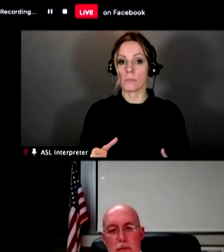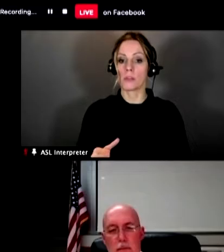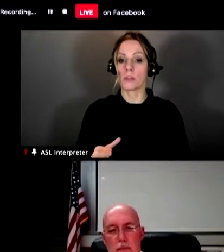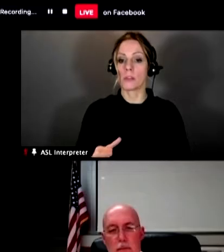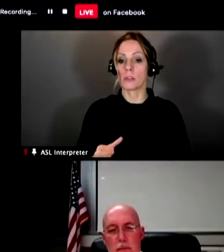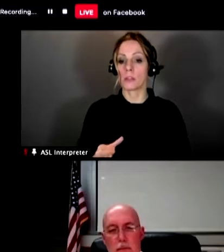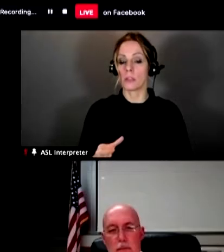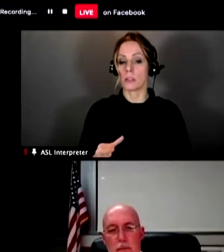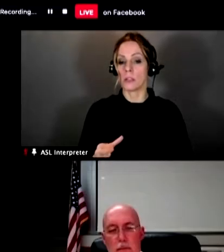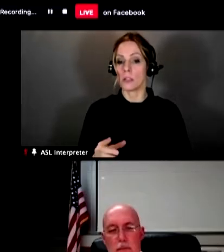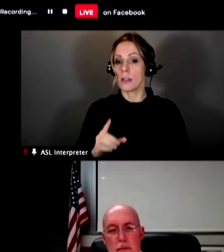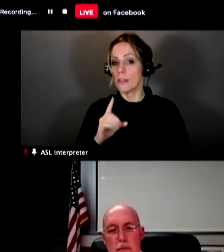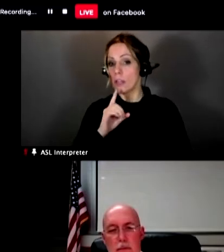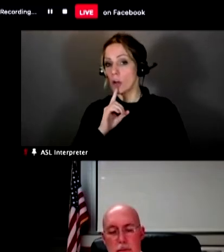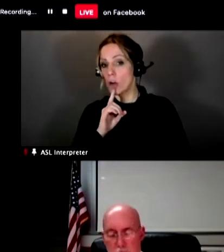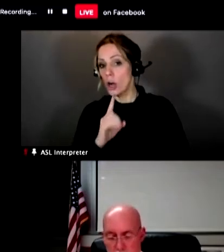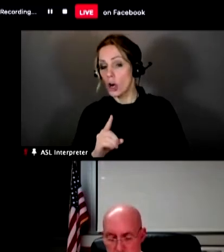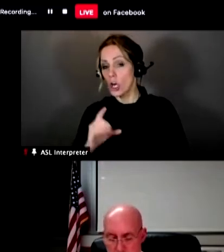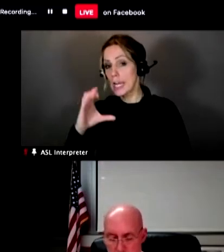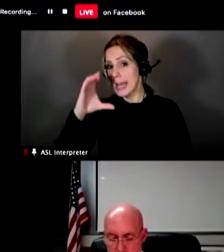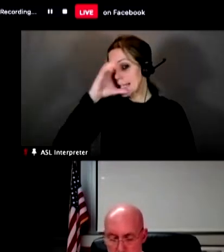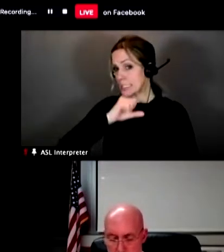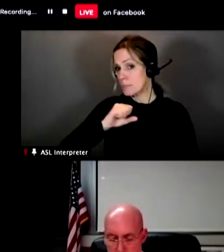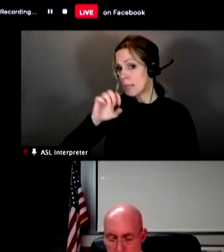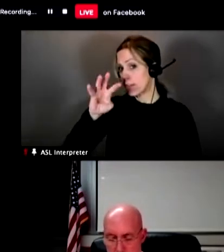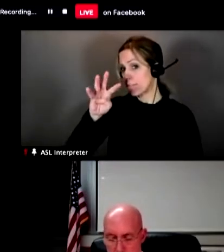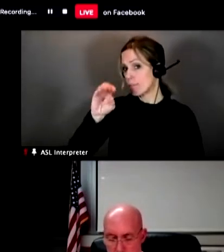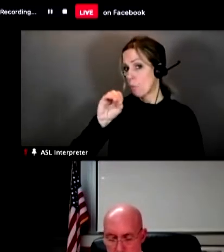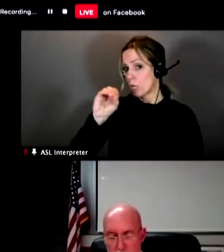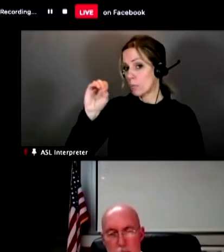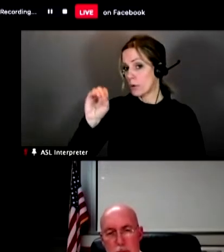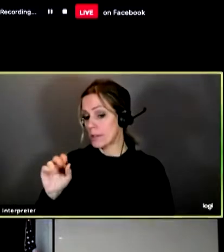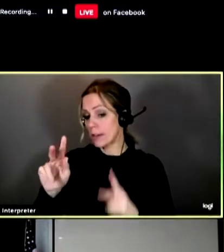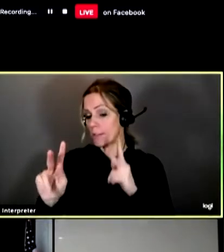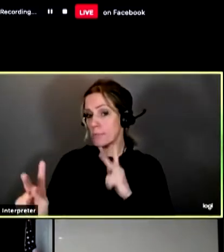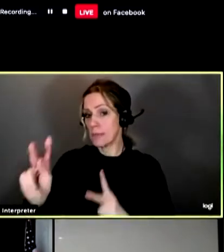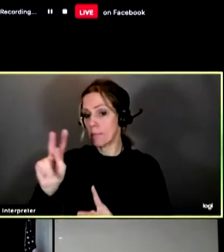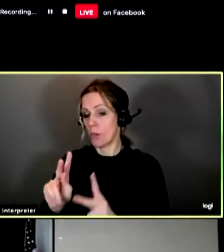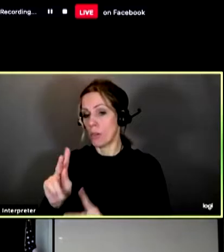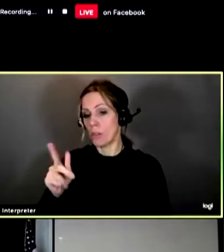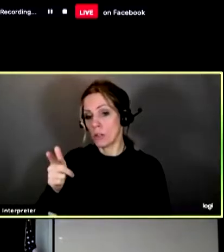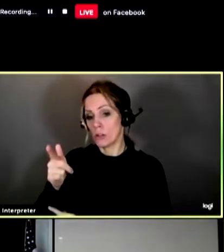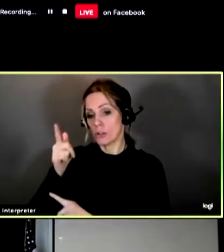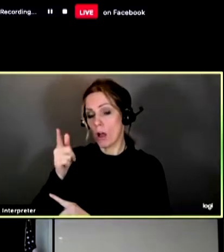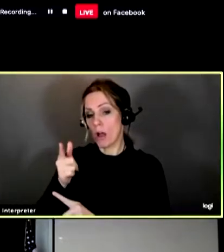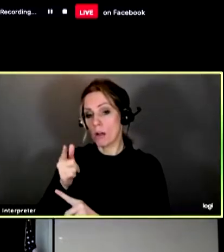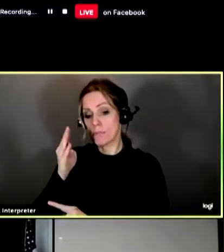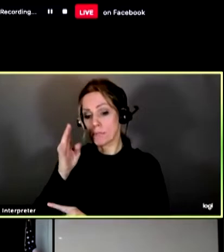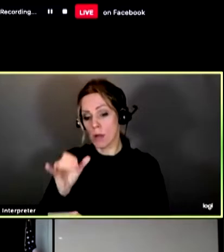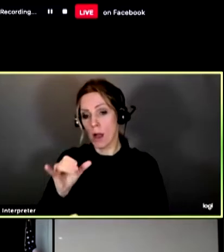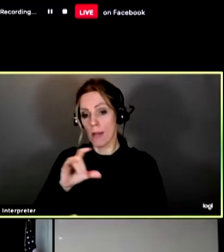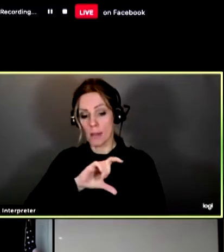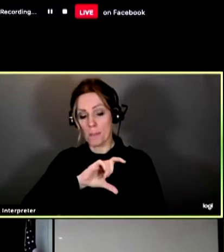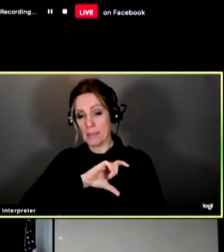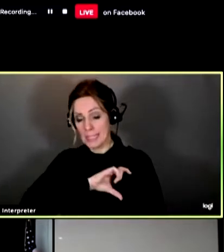estimated 40% of Utahns shot by police in 2020 were reportedly experiencing a mental health